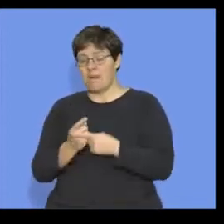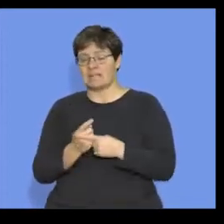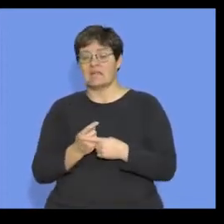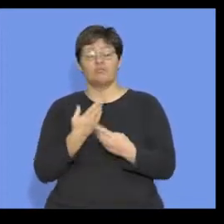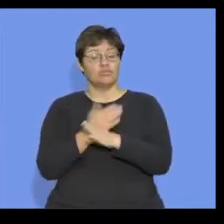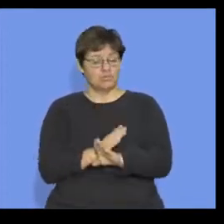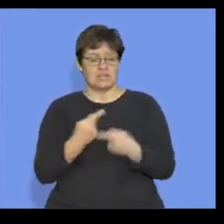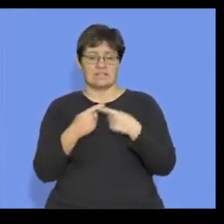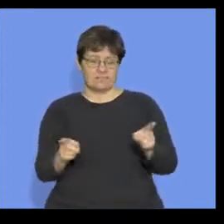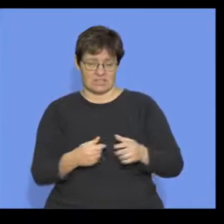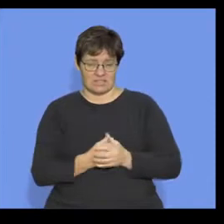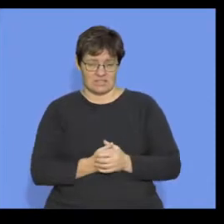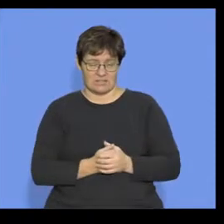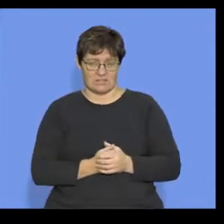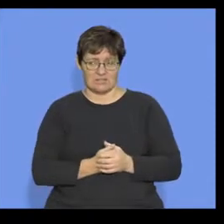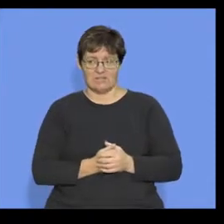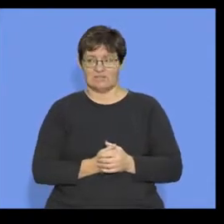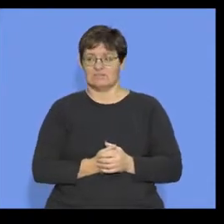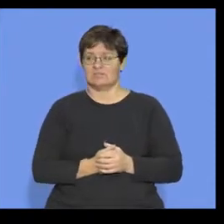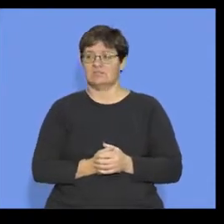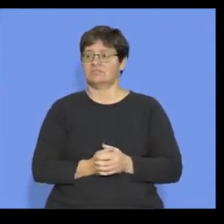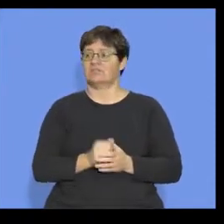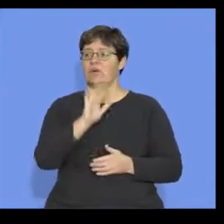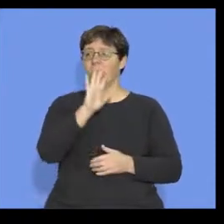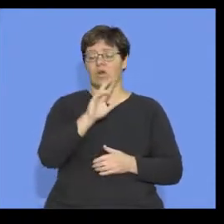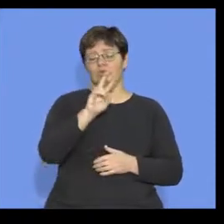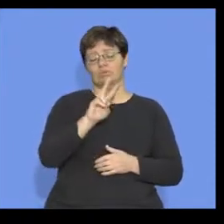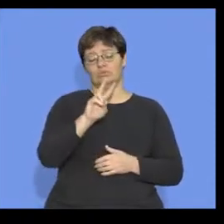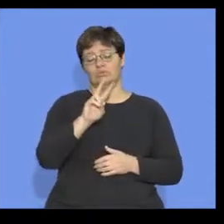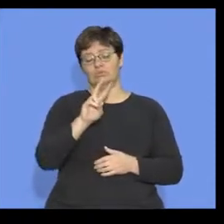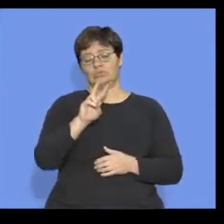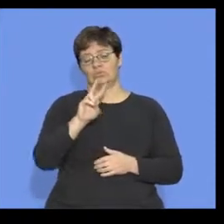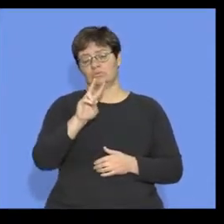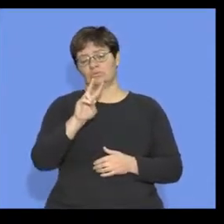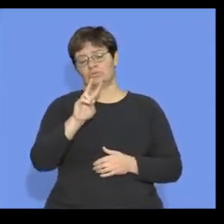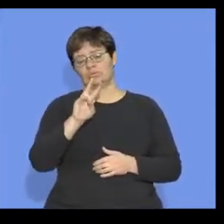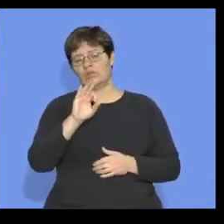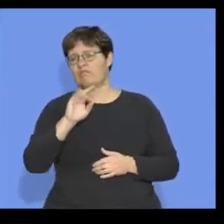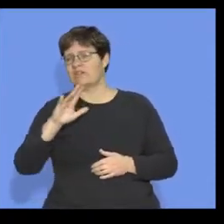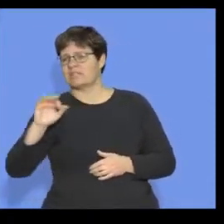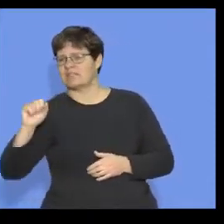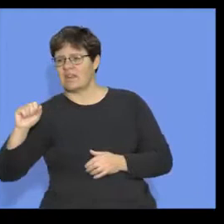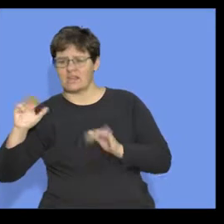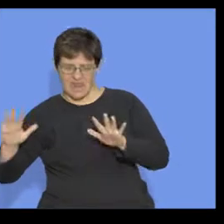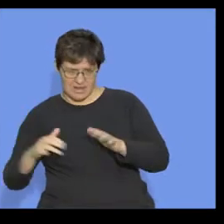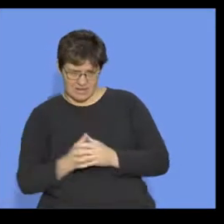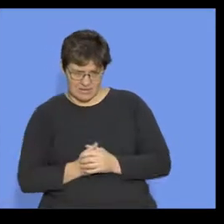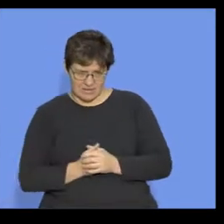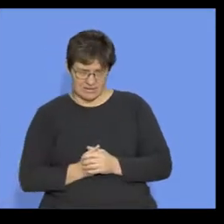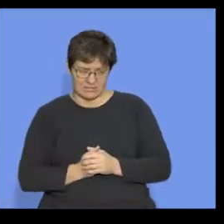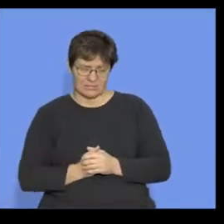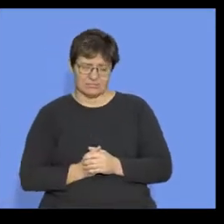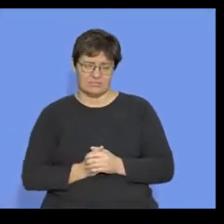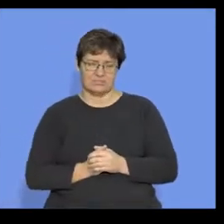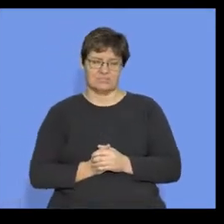restriction. So we still have digits 1 to 7, 1 to 8, and 9, which is the